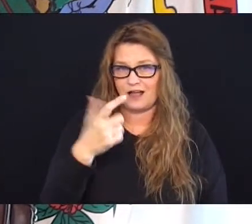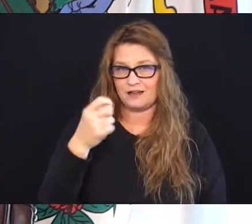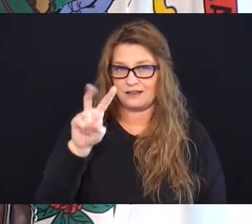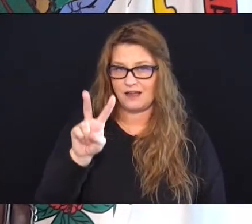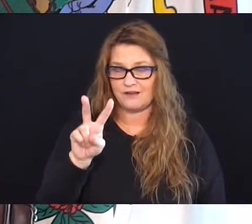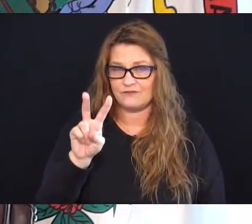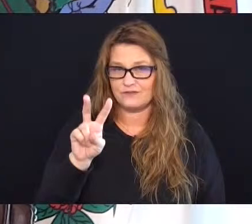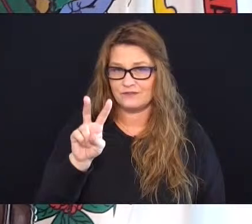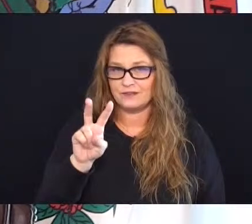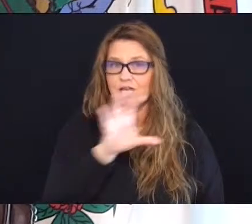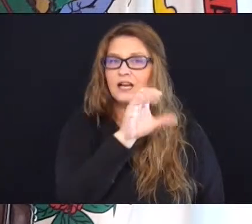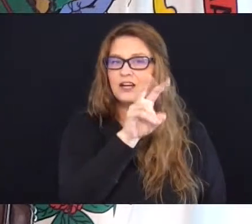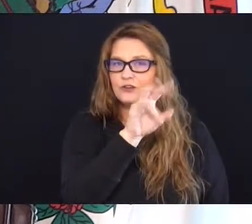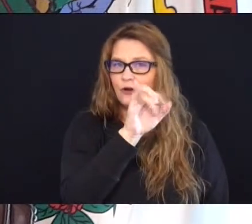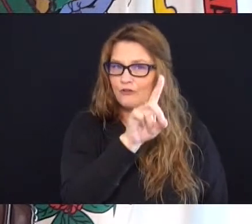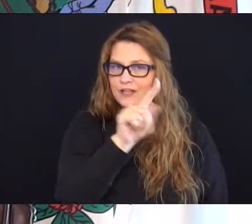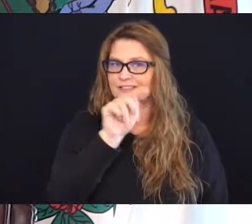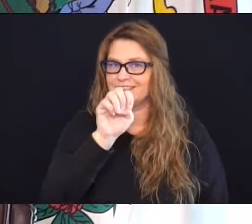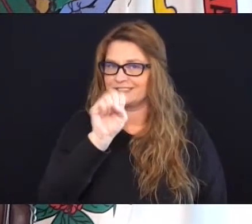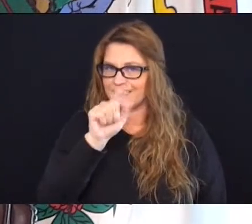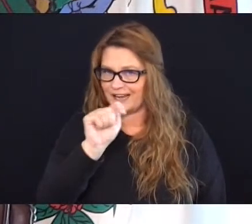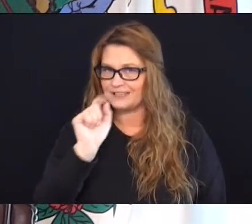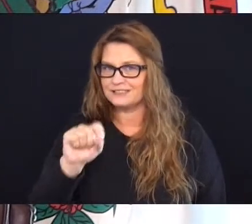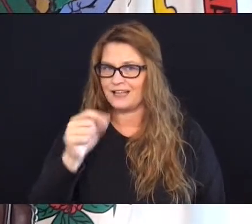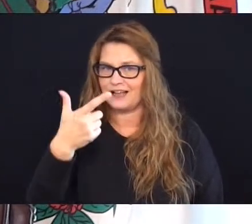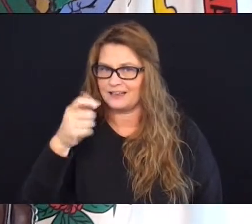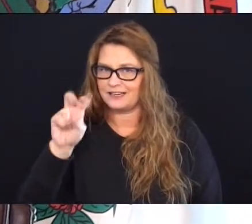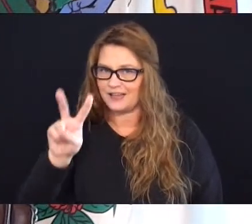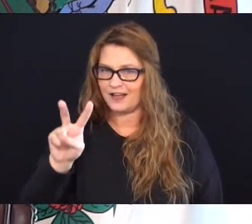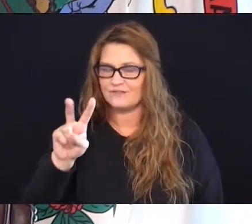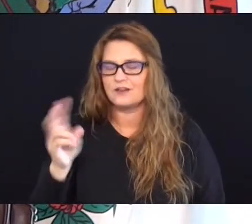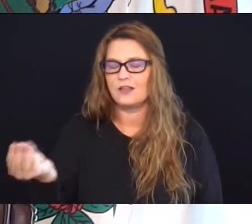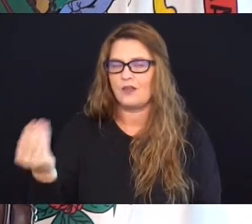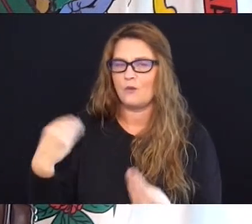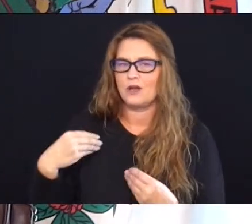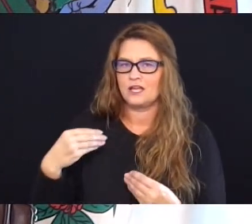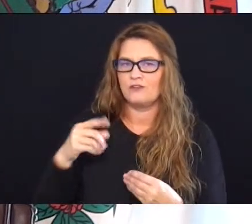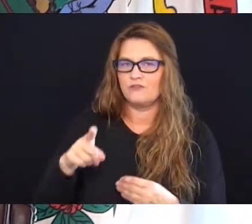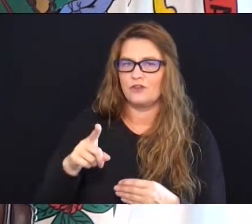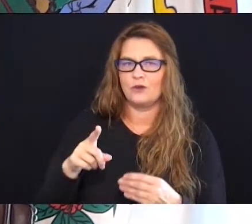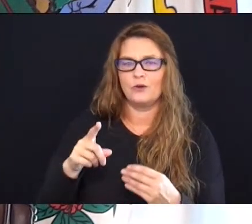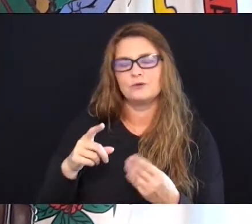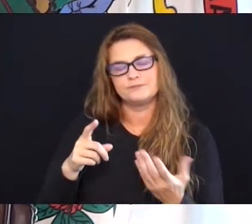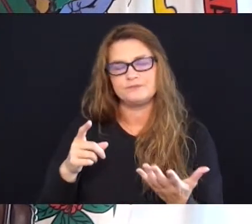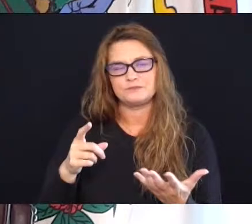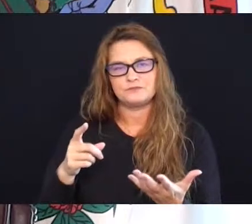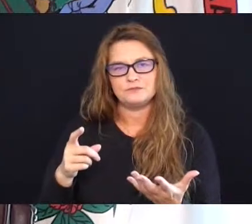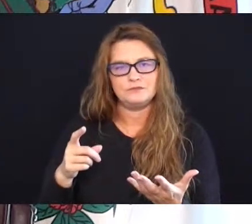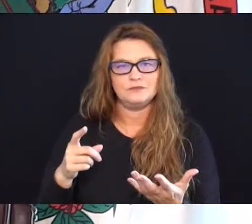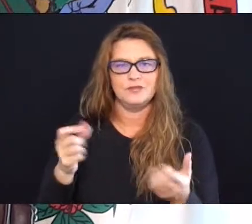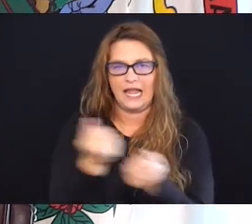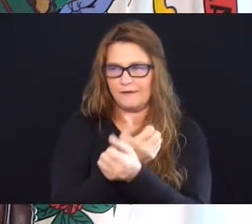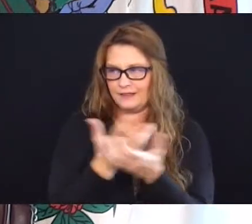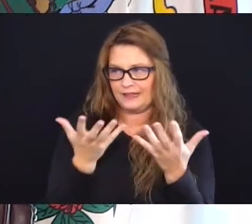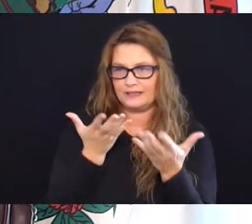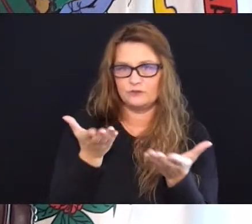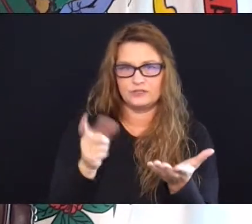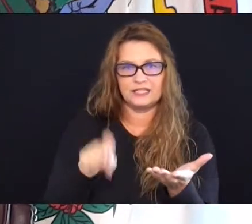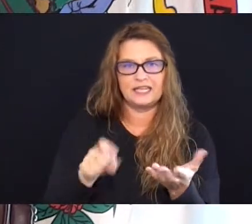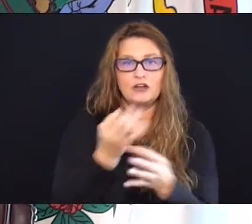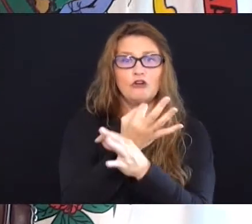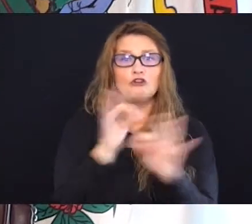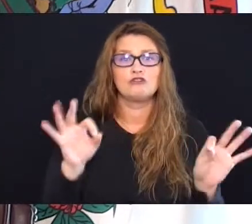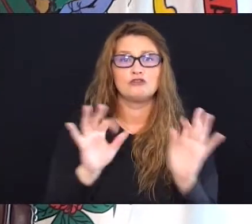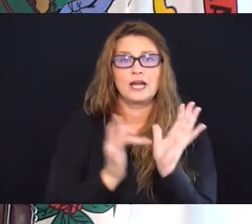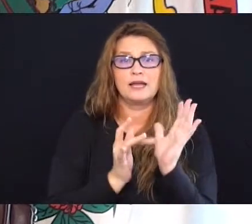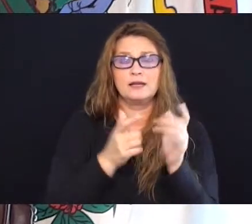covidtest.gov, and it'll give you the map to be able to get those home tests, and all the free masks and stuff that are at